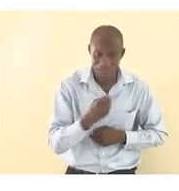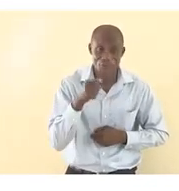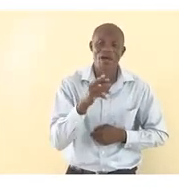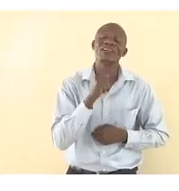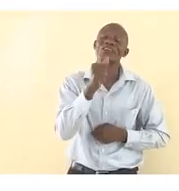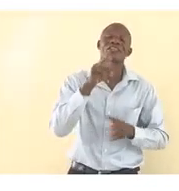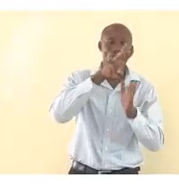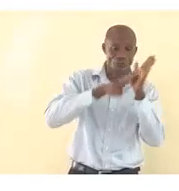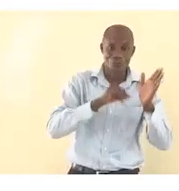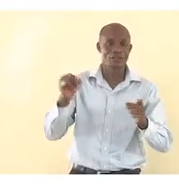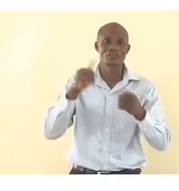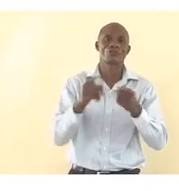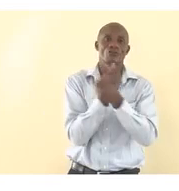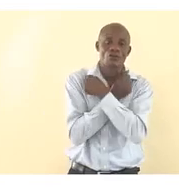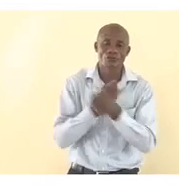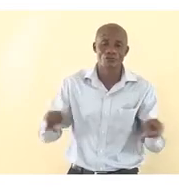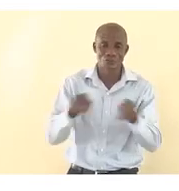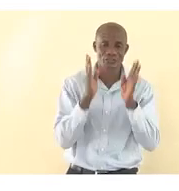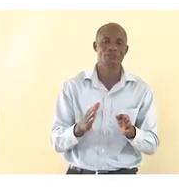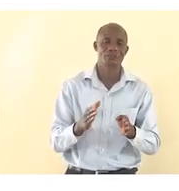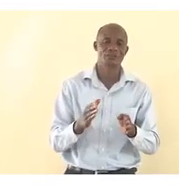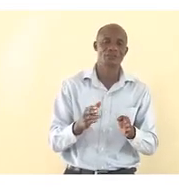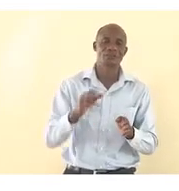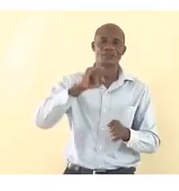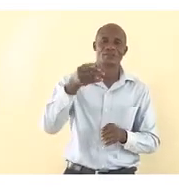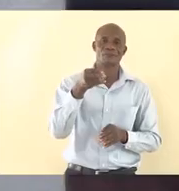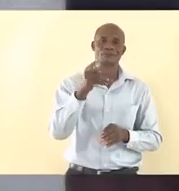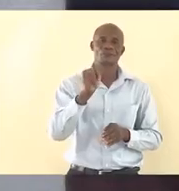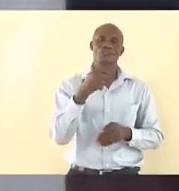see here on earth, St. John says, is a lie.